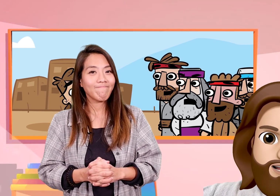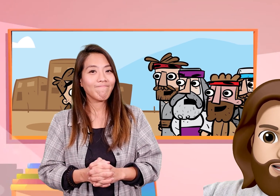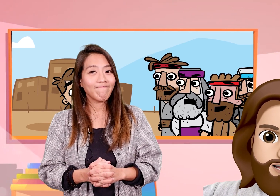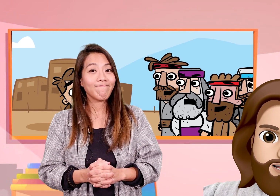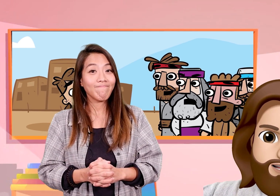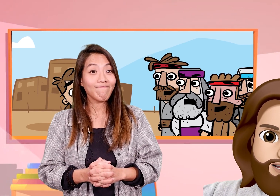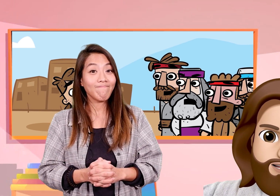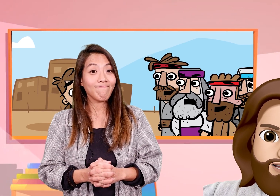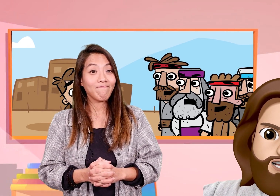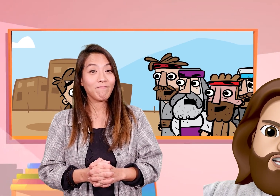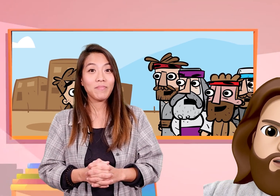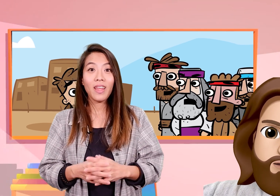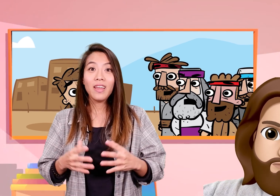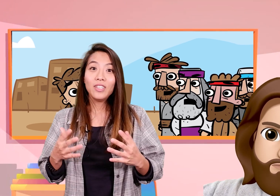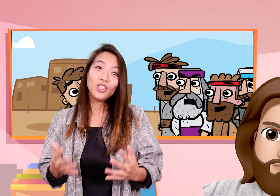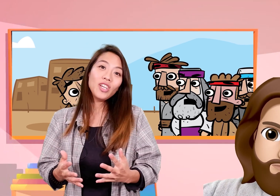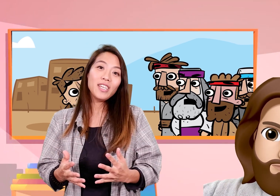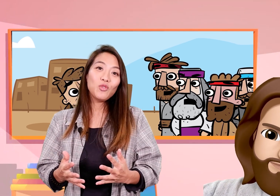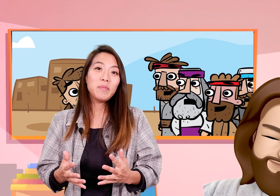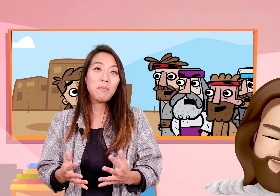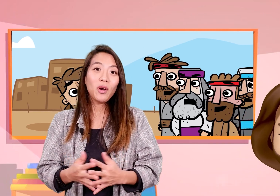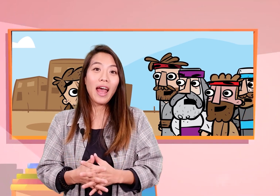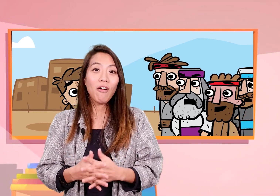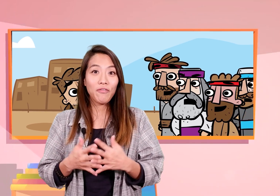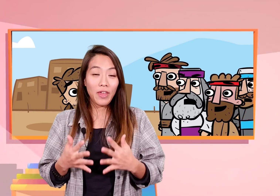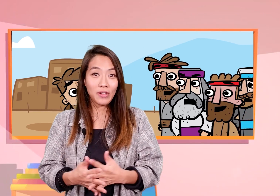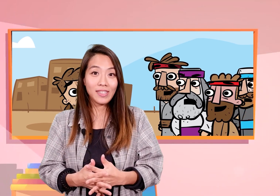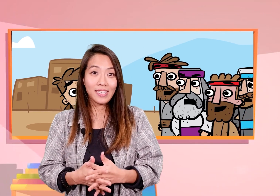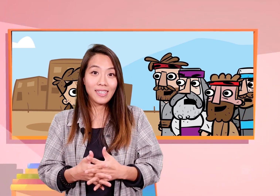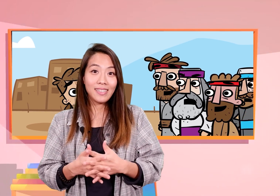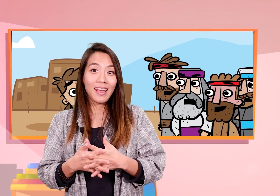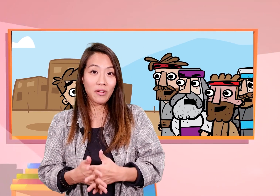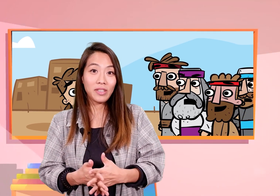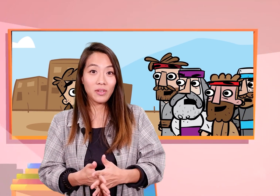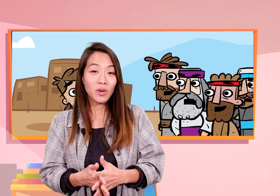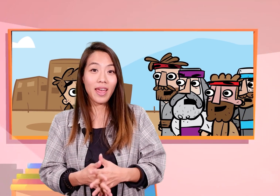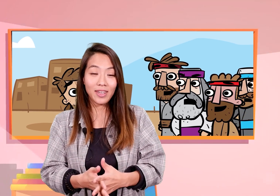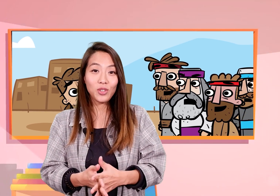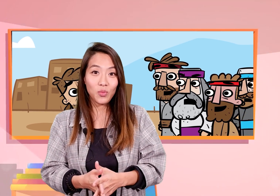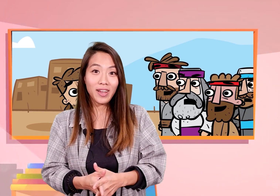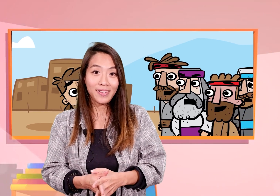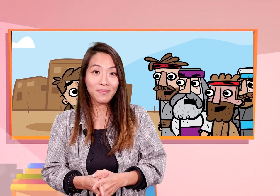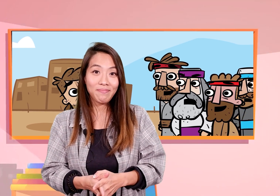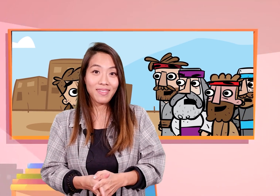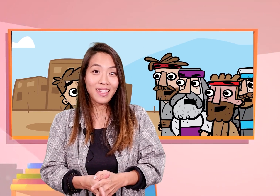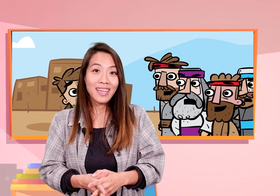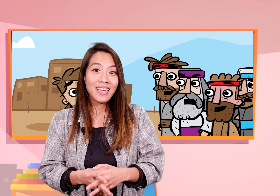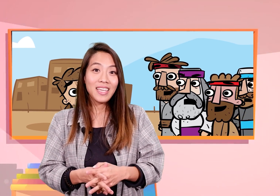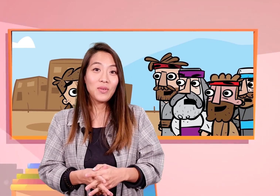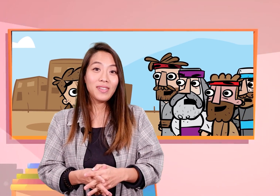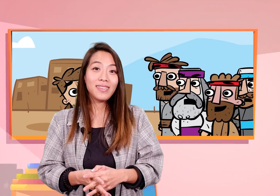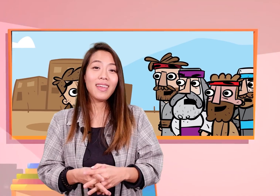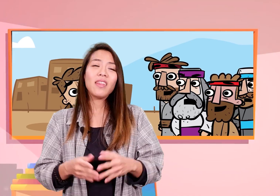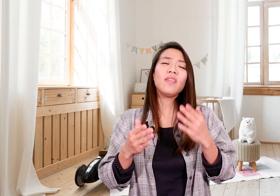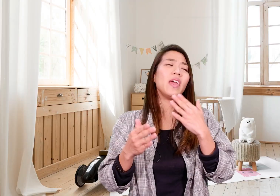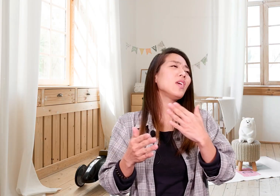honor you. Do you guys remember how Pharisee's attitude was?